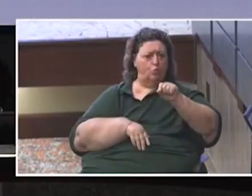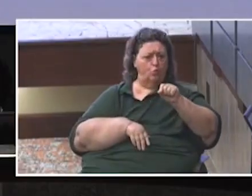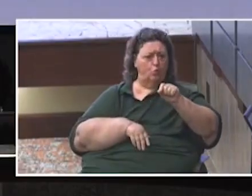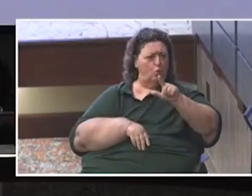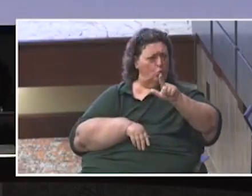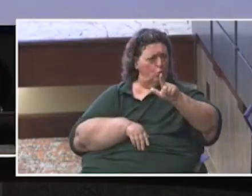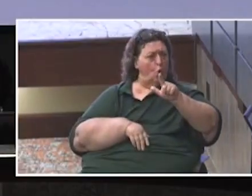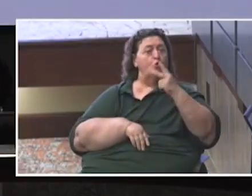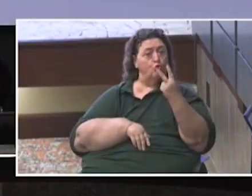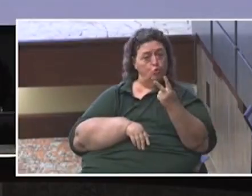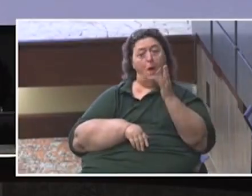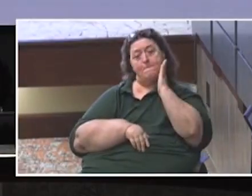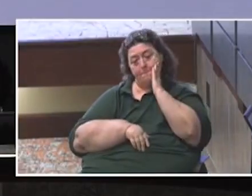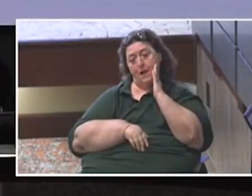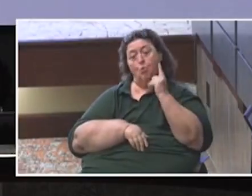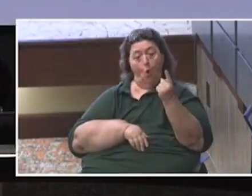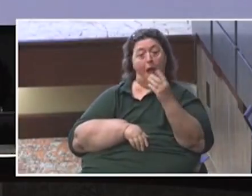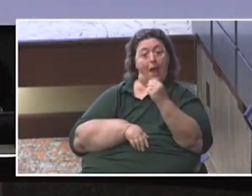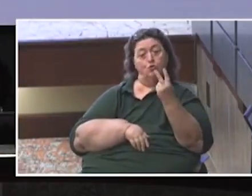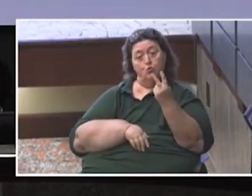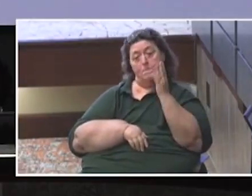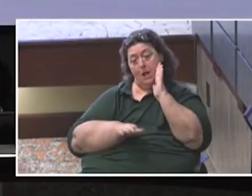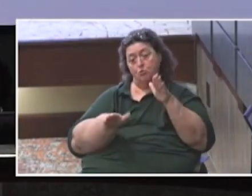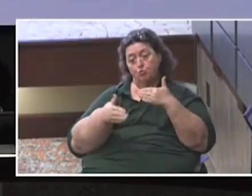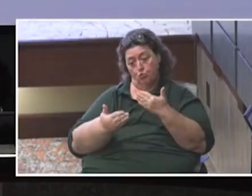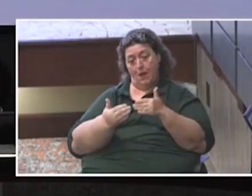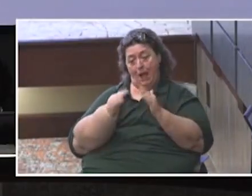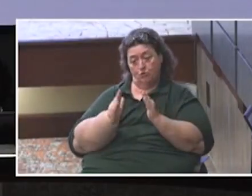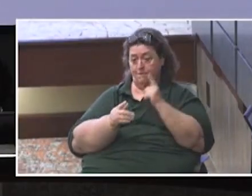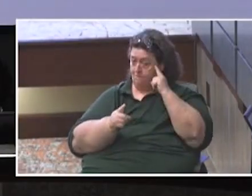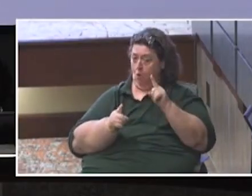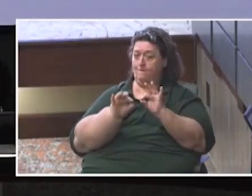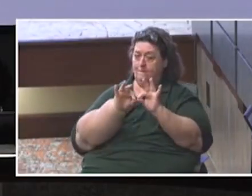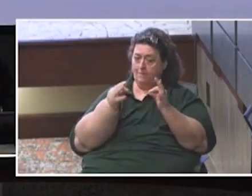and 2-bedroom units for families.